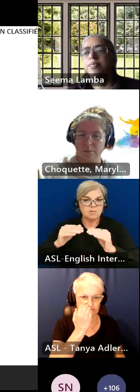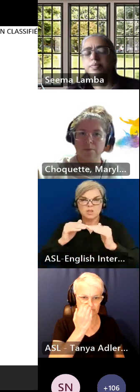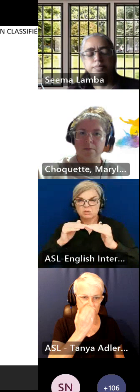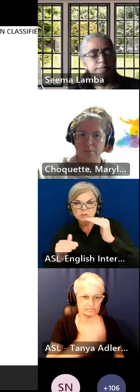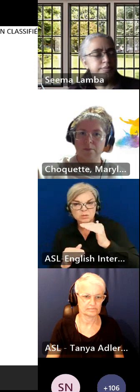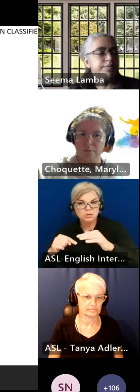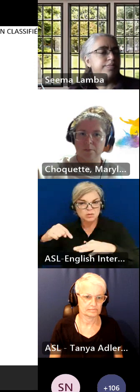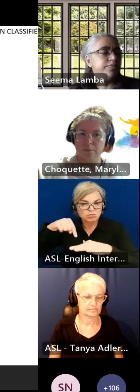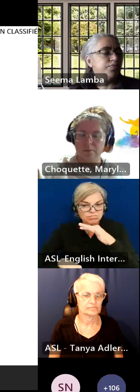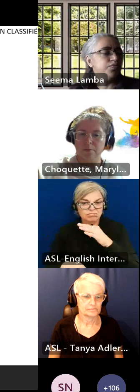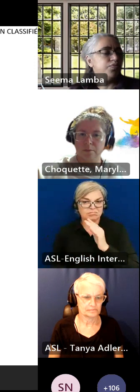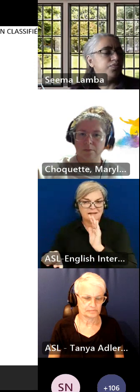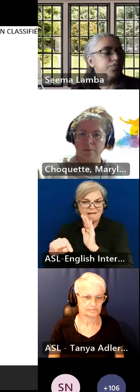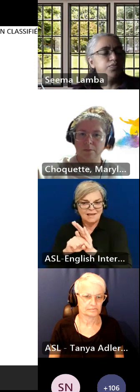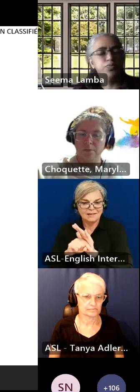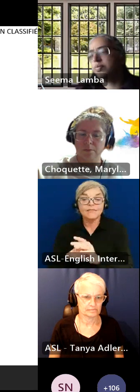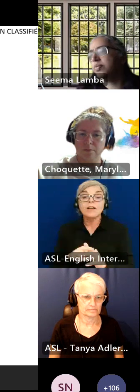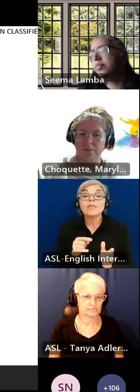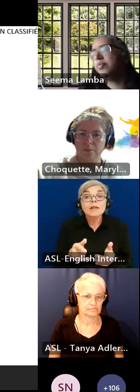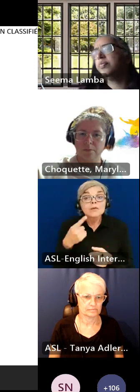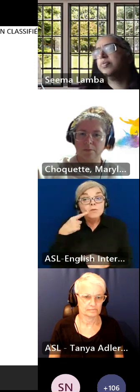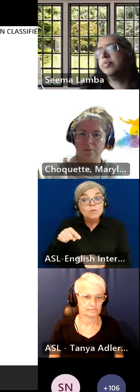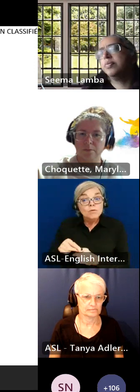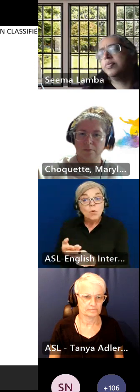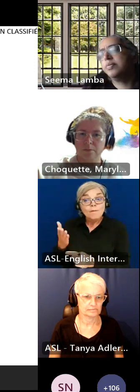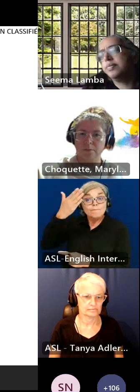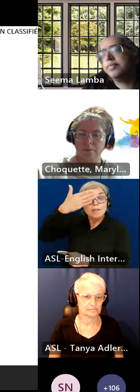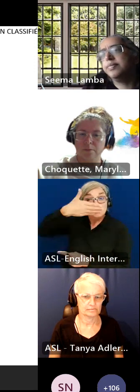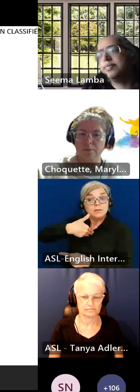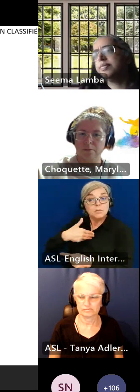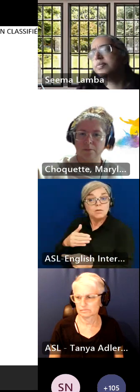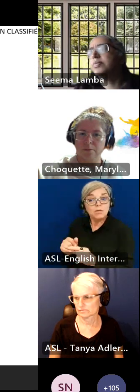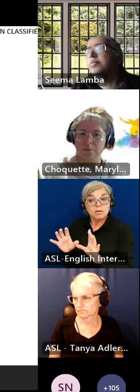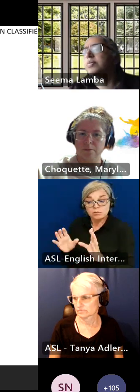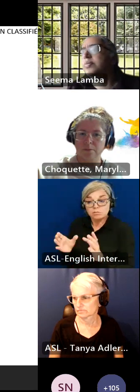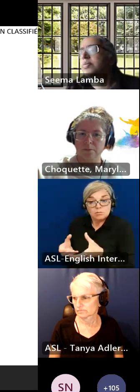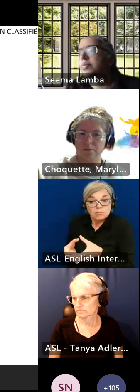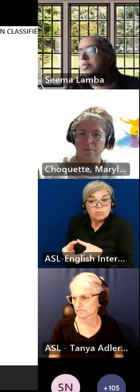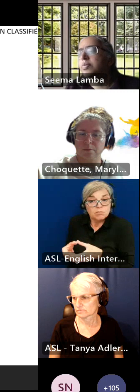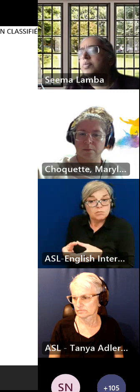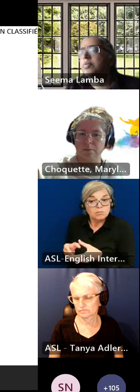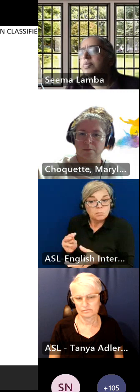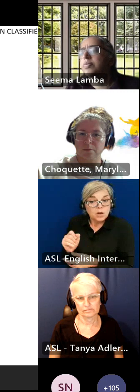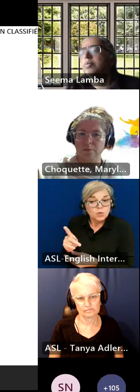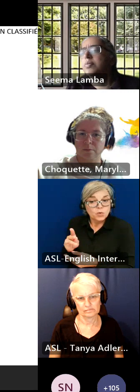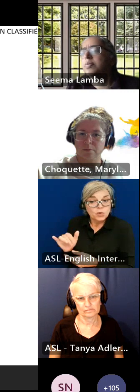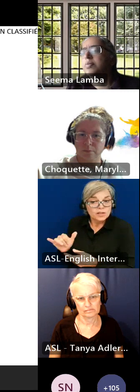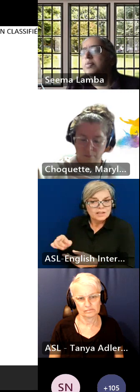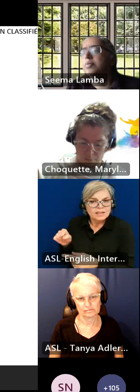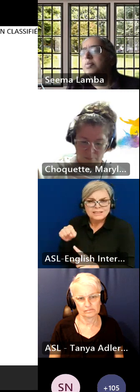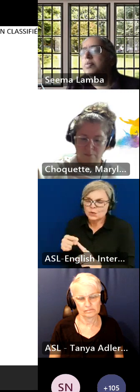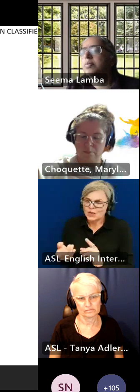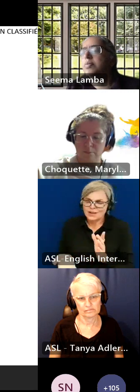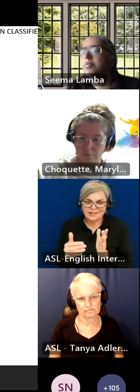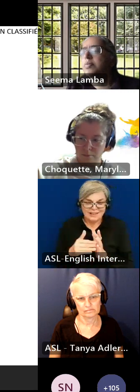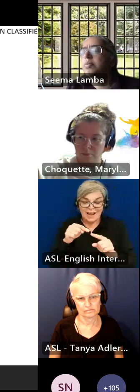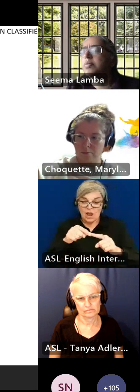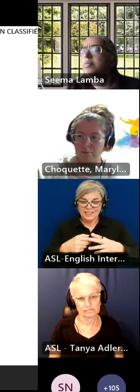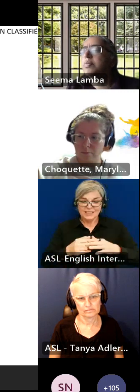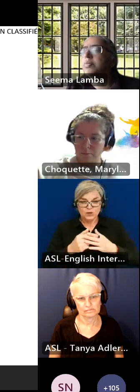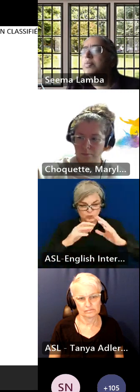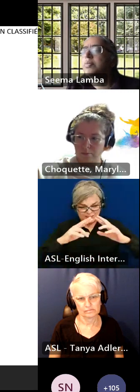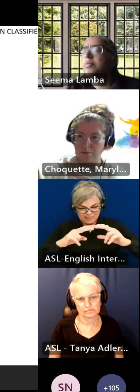pathetic because, you know, the buzzword here is disaggregate, disaggregate, disaggregate. Anyways, I thought